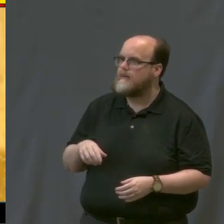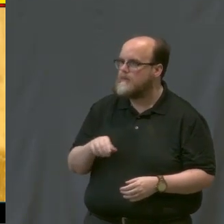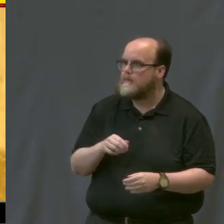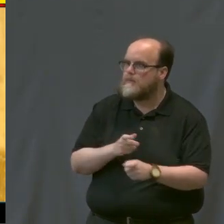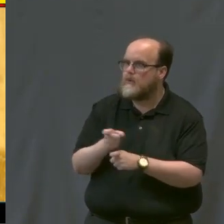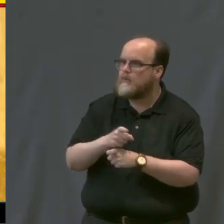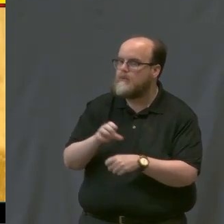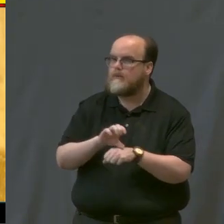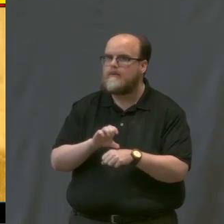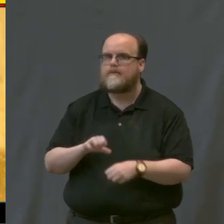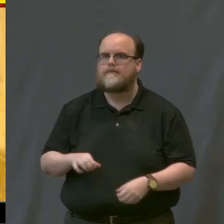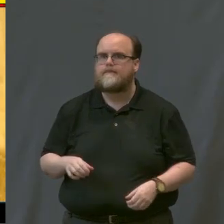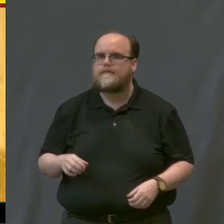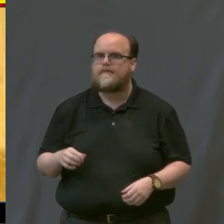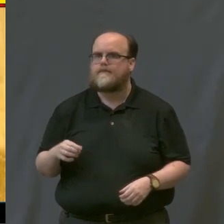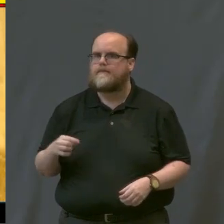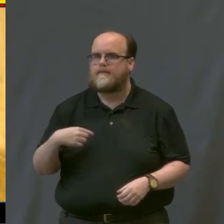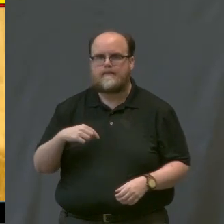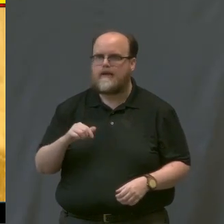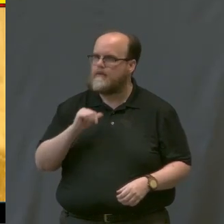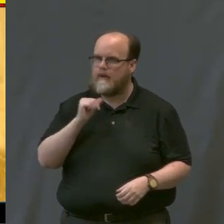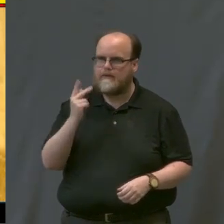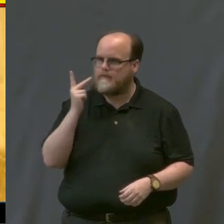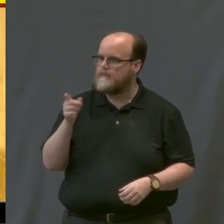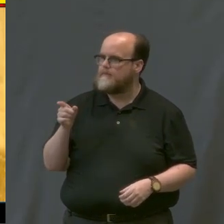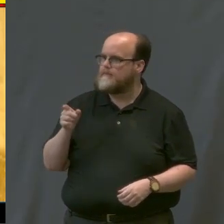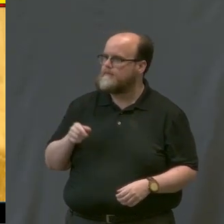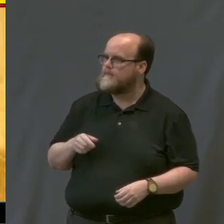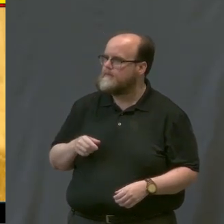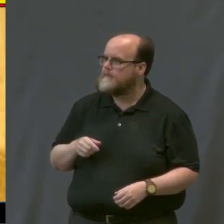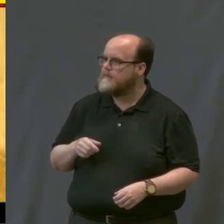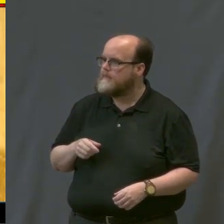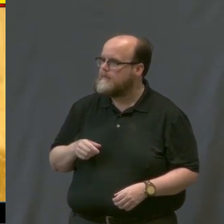church? I haven't seen... Yes, sir.